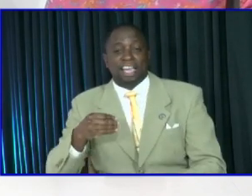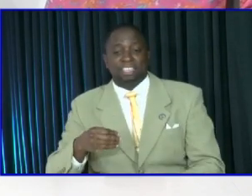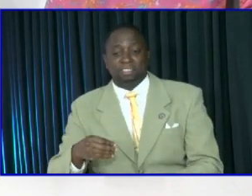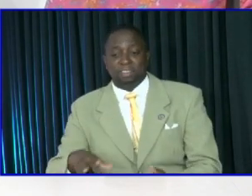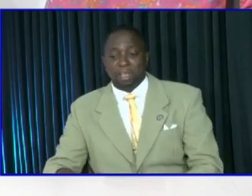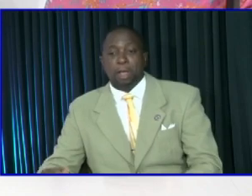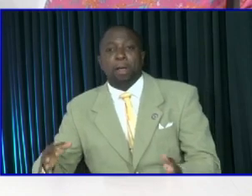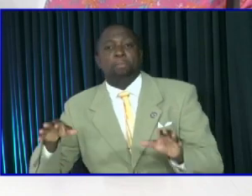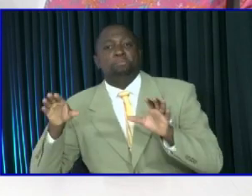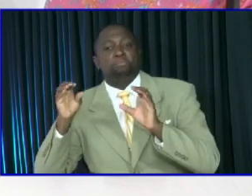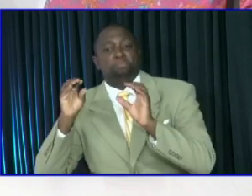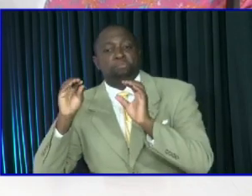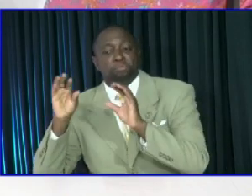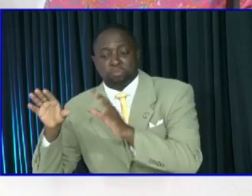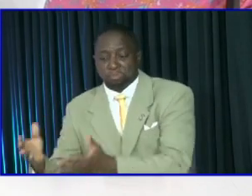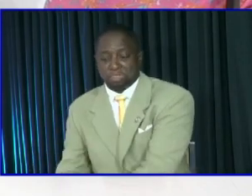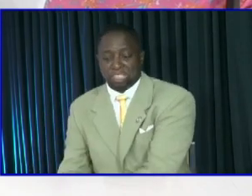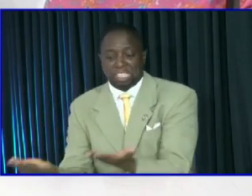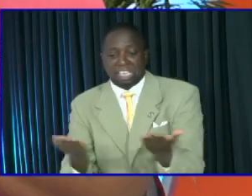joking. Wow.